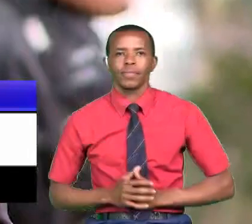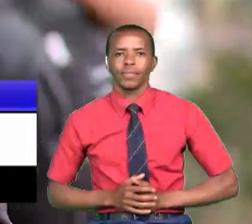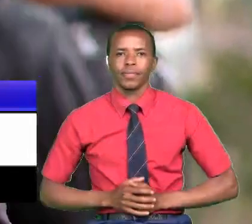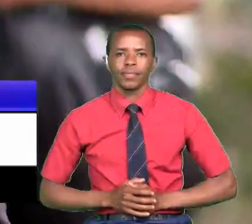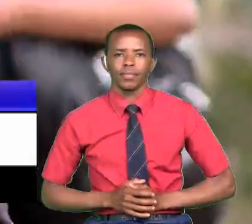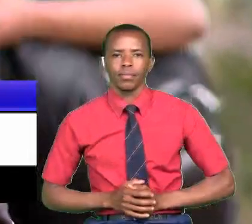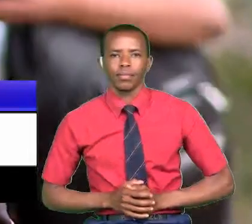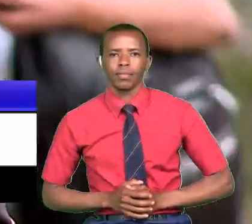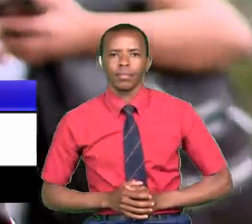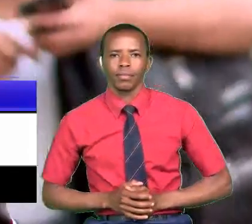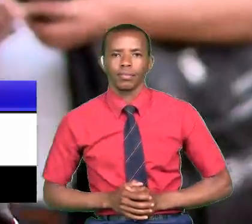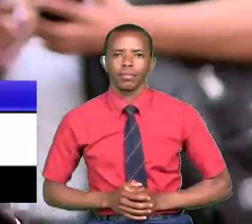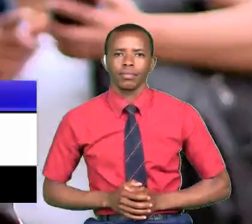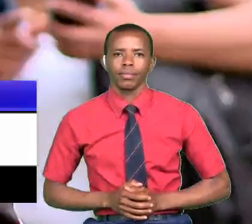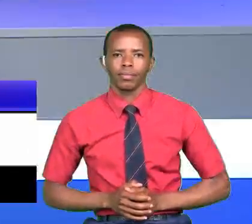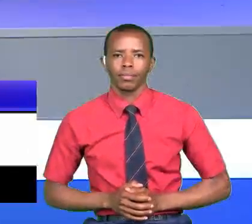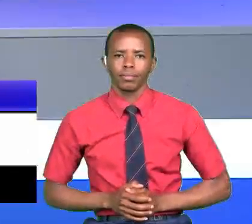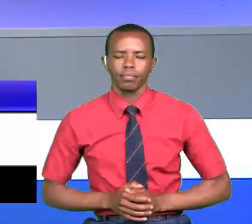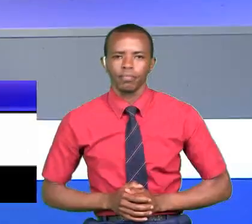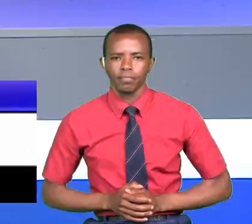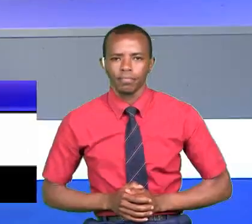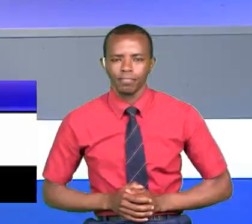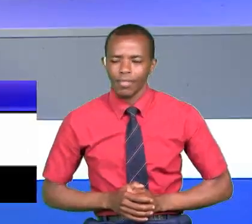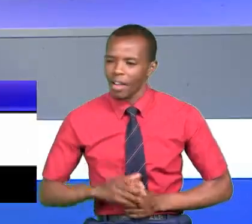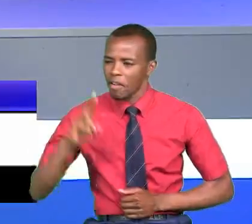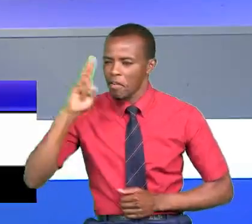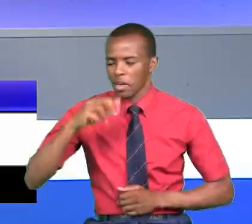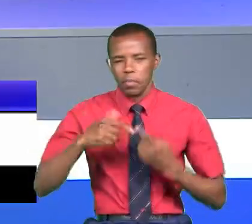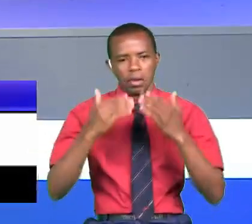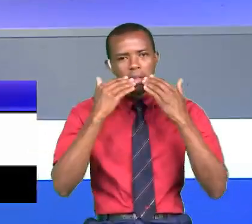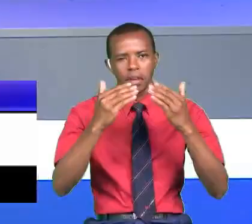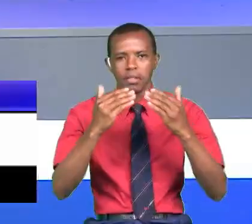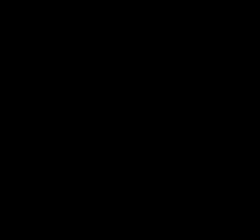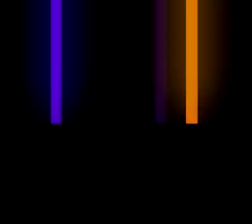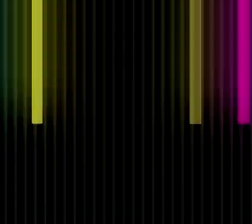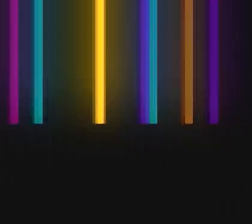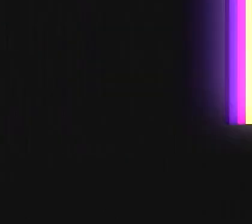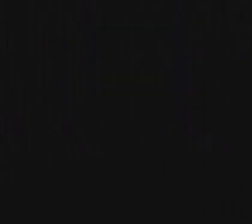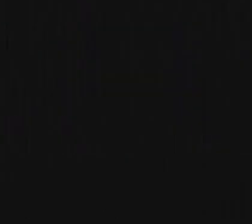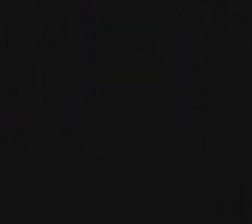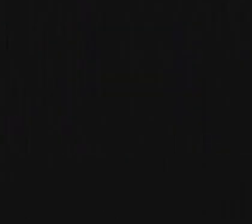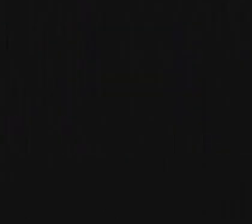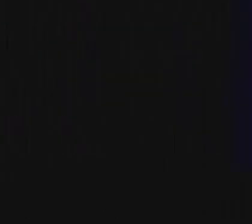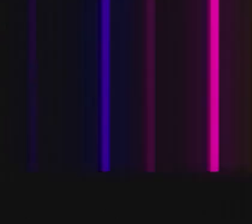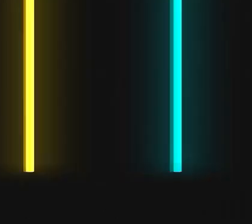Switch TV, Nairobi. Funny, but thank you, Chapter Boyd, for that story.